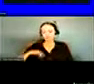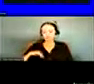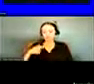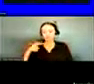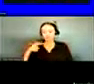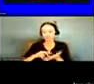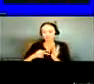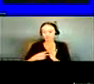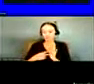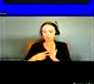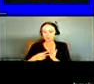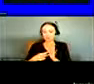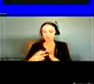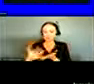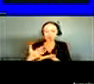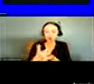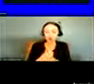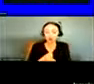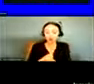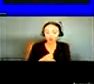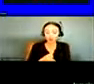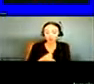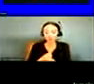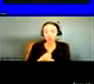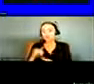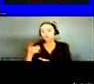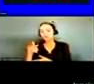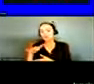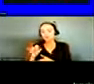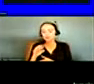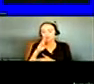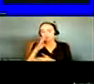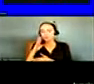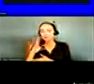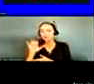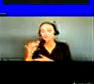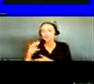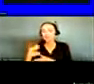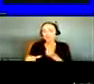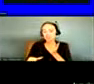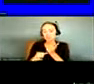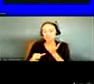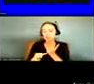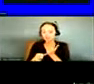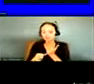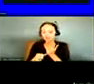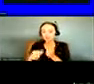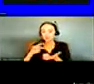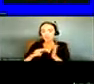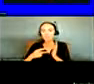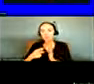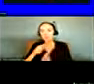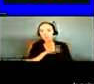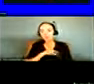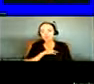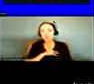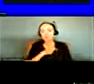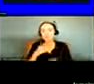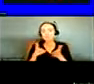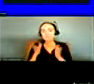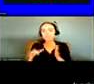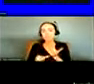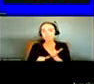definition of earned income and exclude direct cash assistance payments from the definition of income for the purpose of qualifying for public